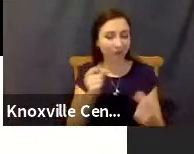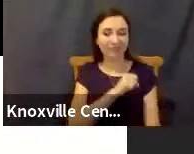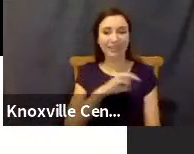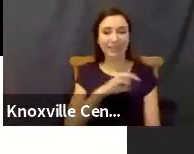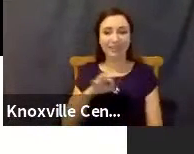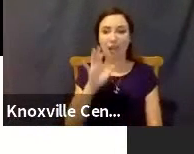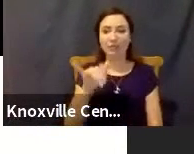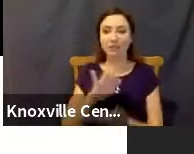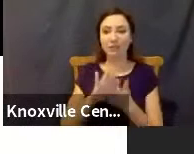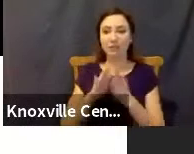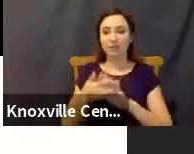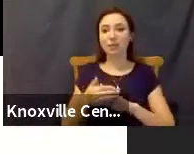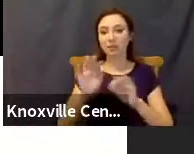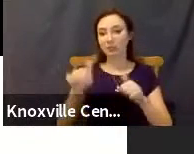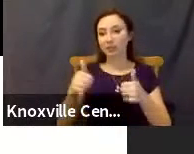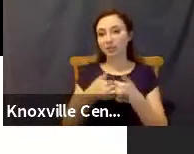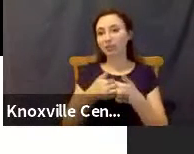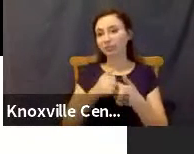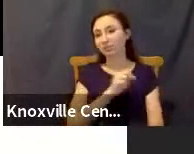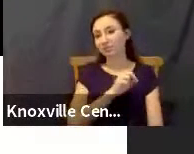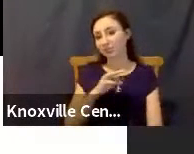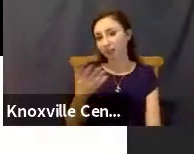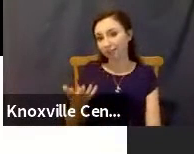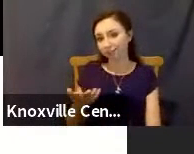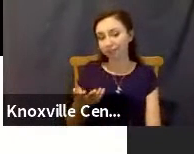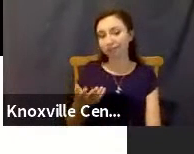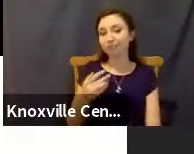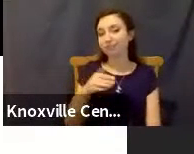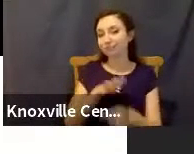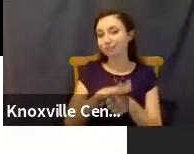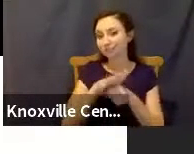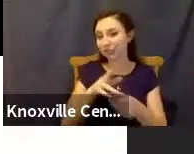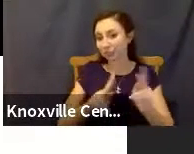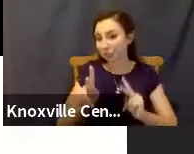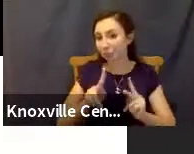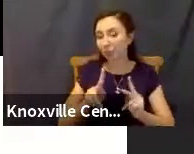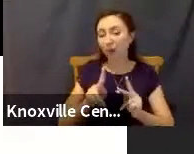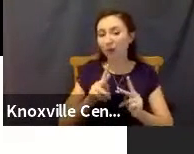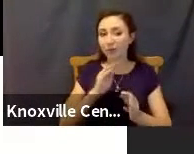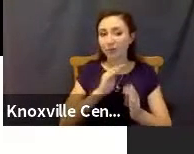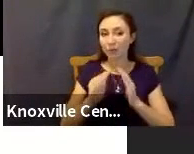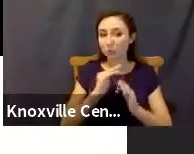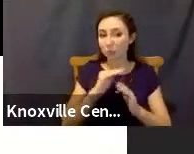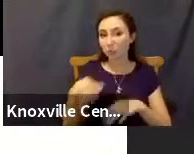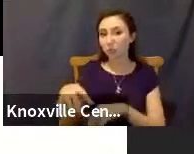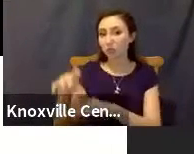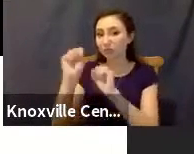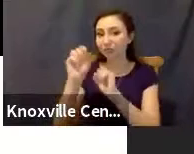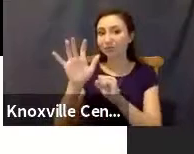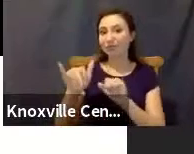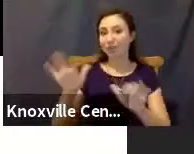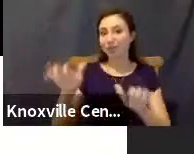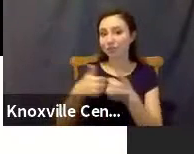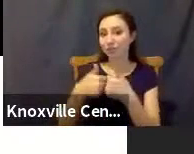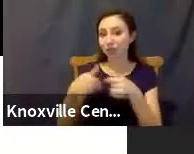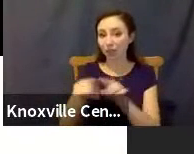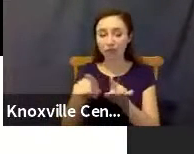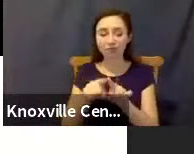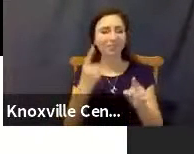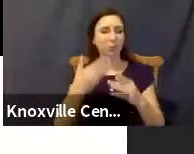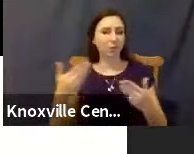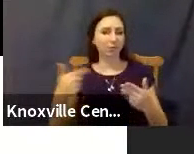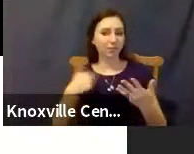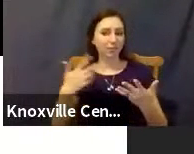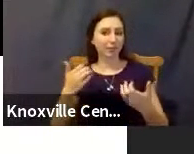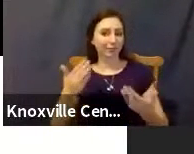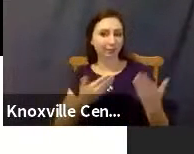one of the challenges. Yeah. And honestly, community uptake becomes one of the challenges. One thing I'll just throw out is